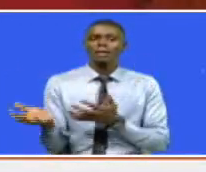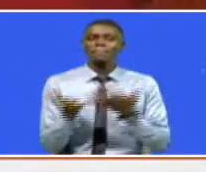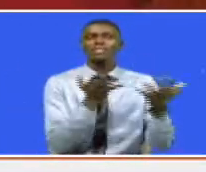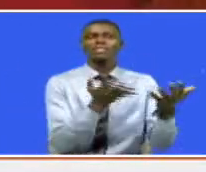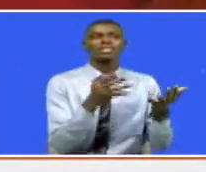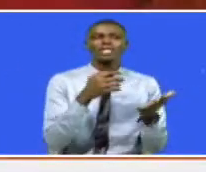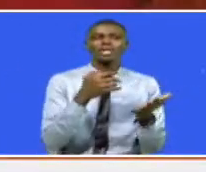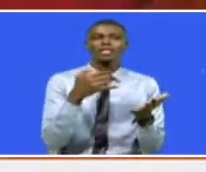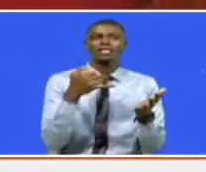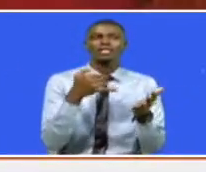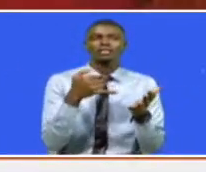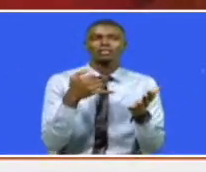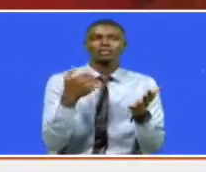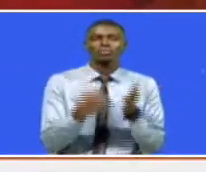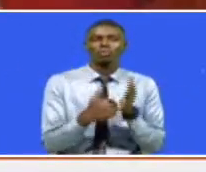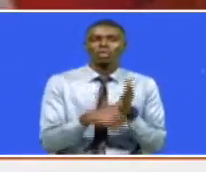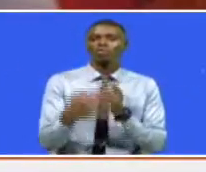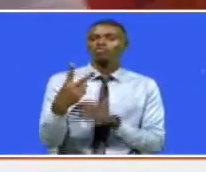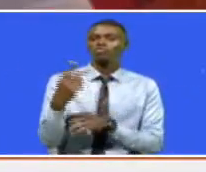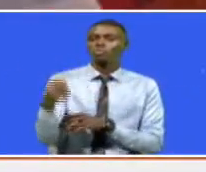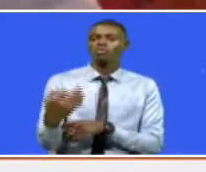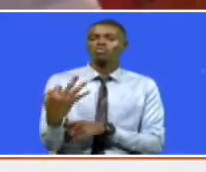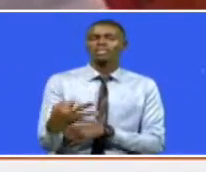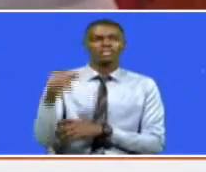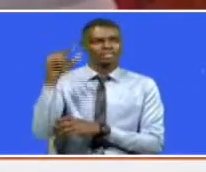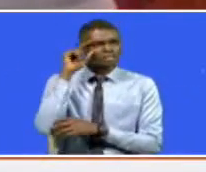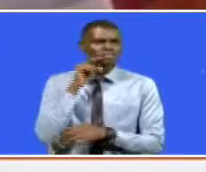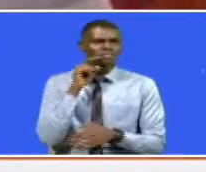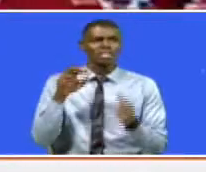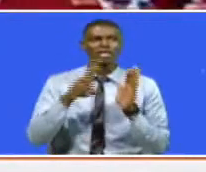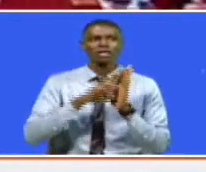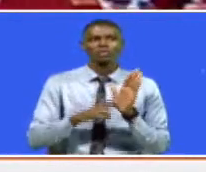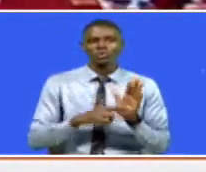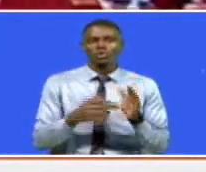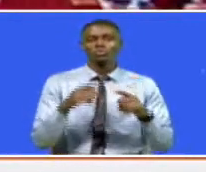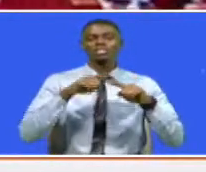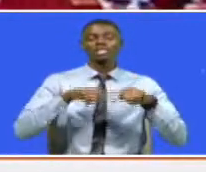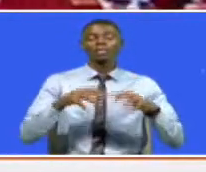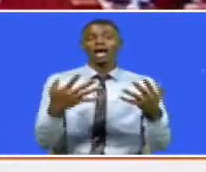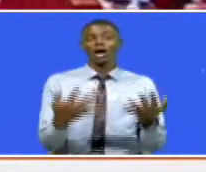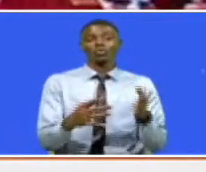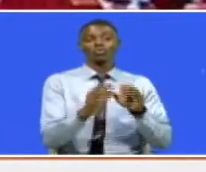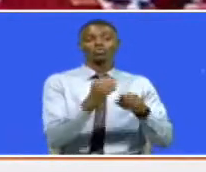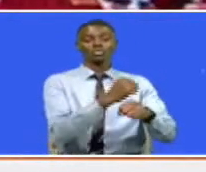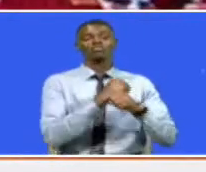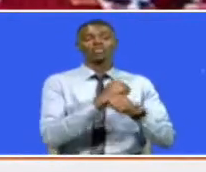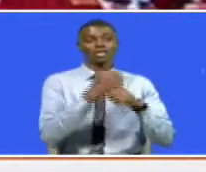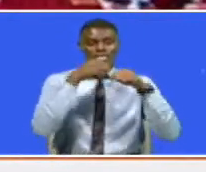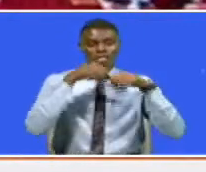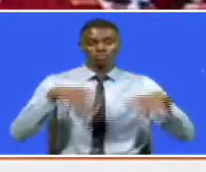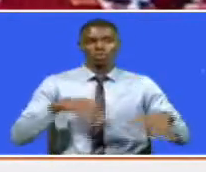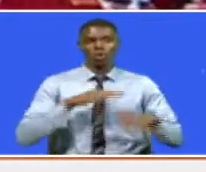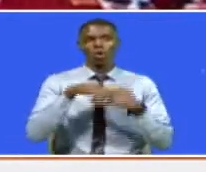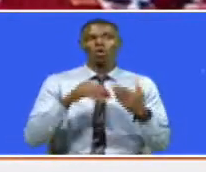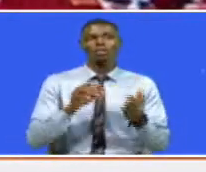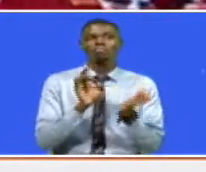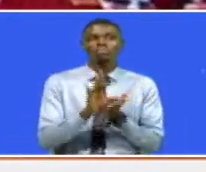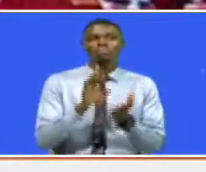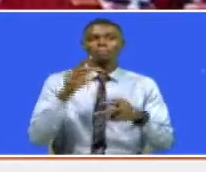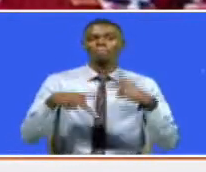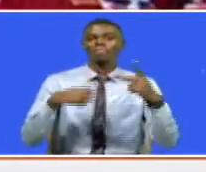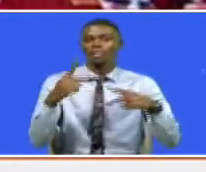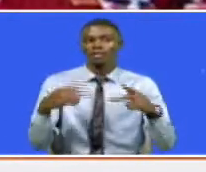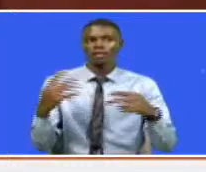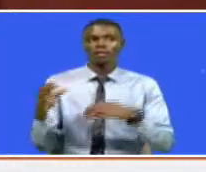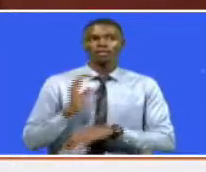issue of two-thirds gender rule to determine how we are going to defend devolution. All impeachment proceedings that have gone to